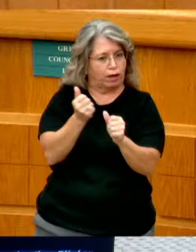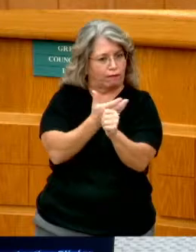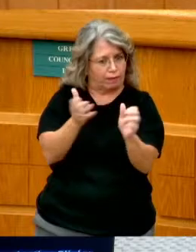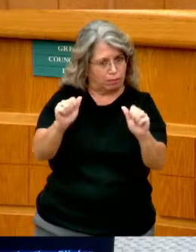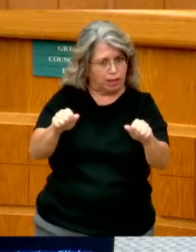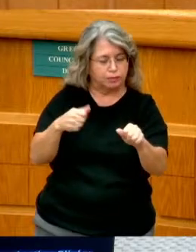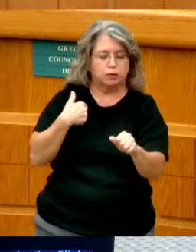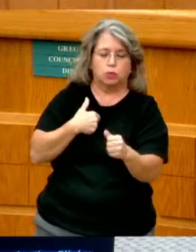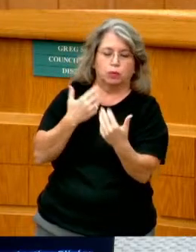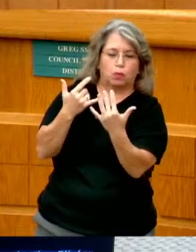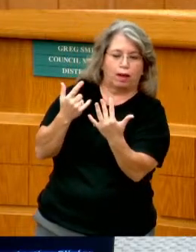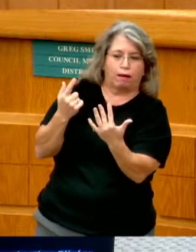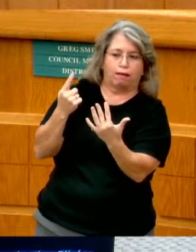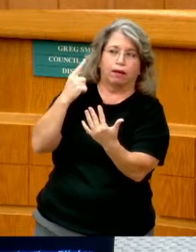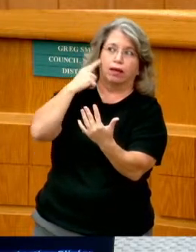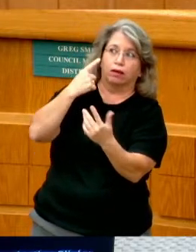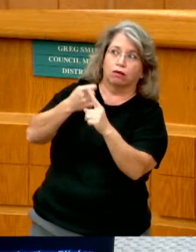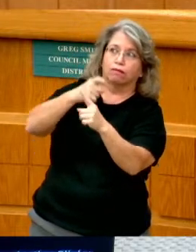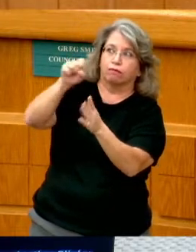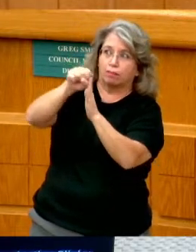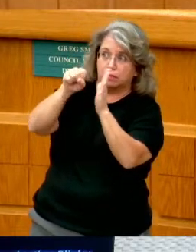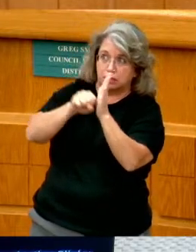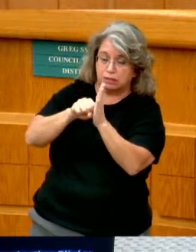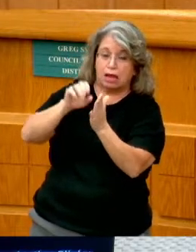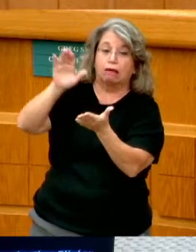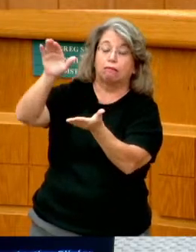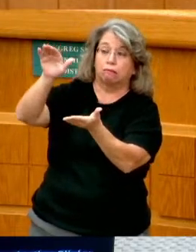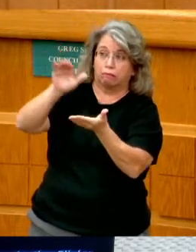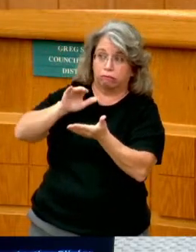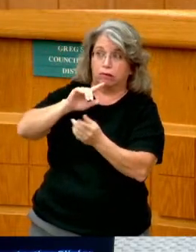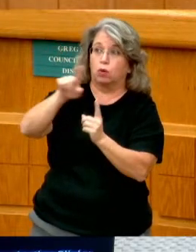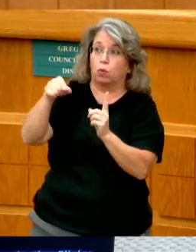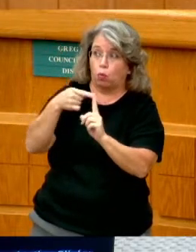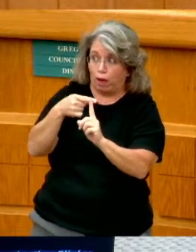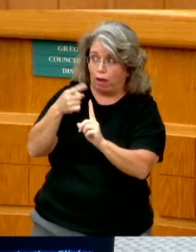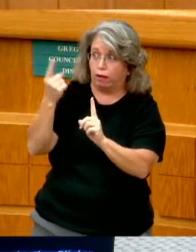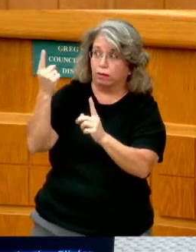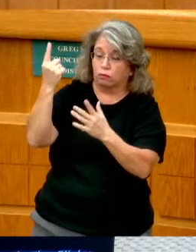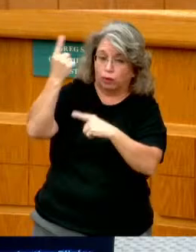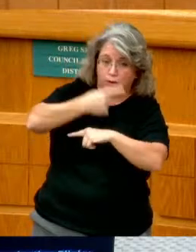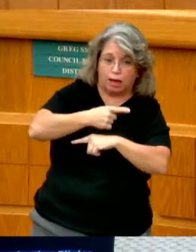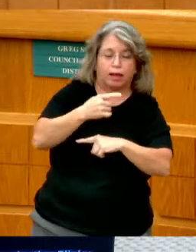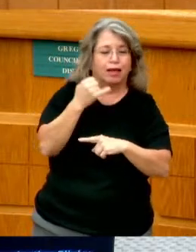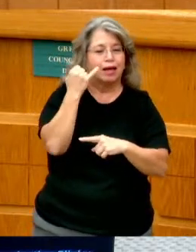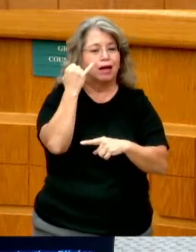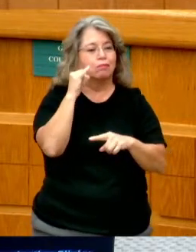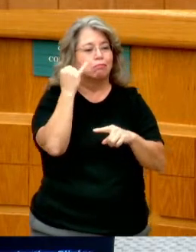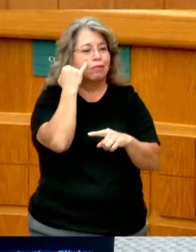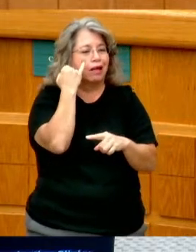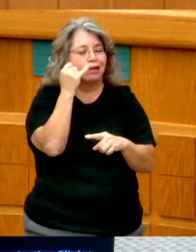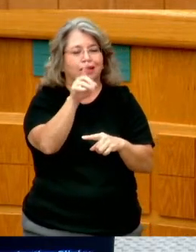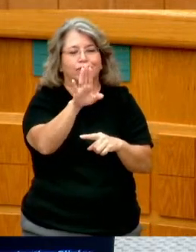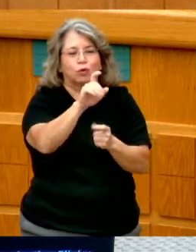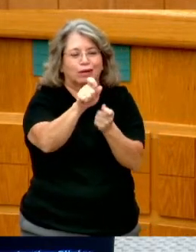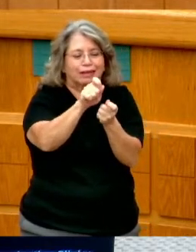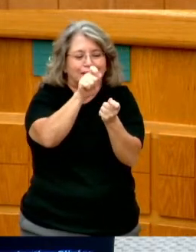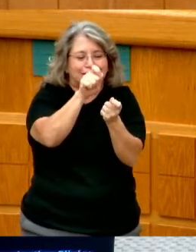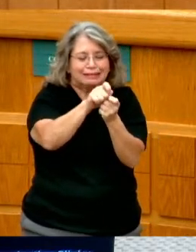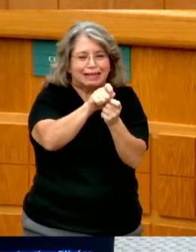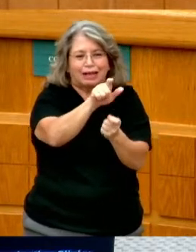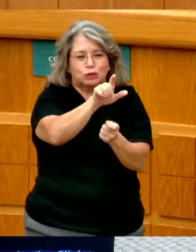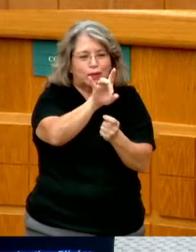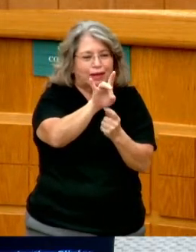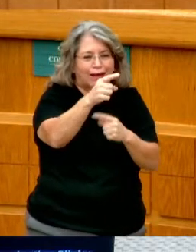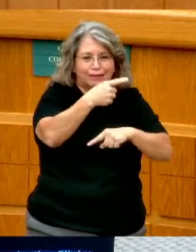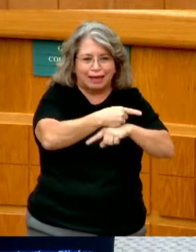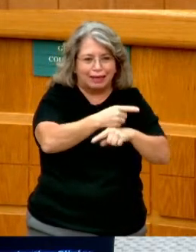word from the state to see what we're going to get and when. But if we happen to miss that your exact 30 days or 28